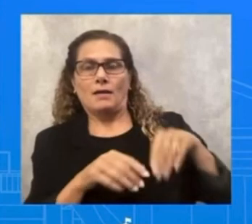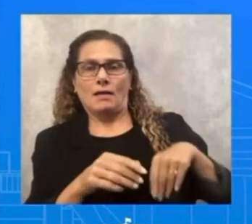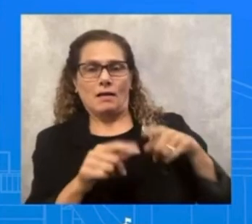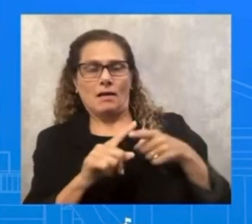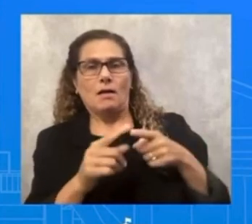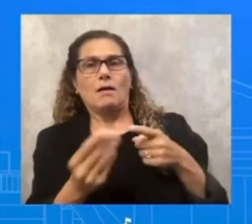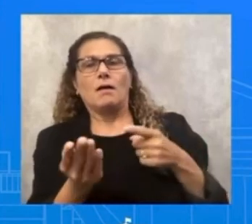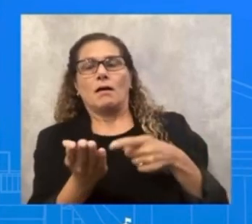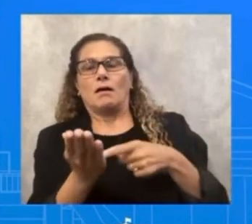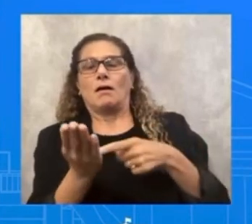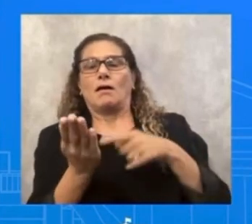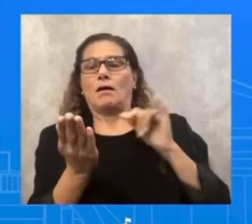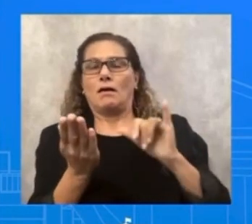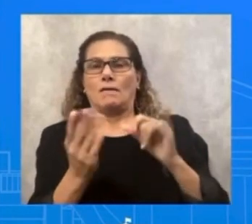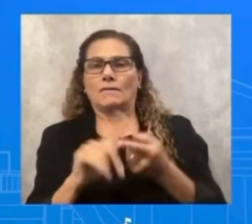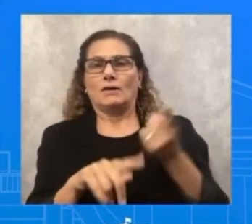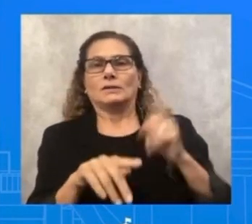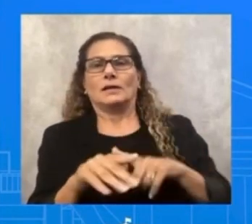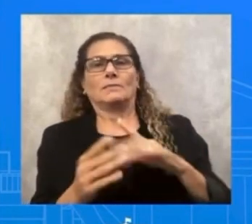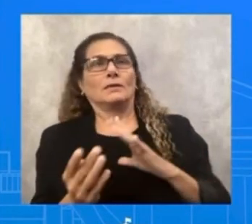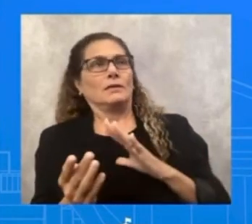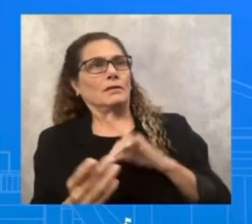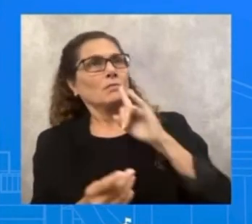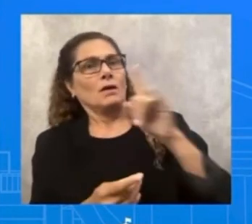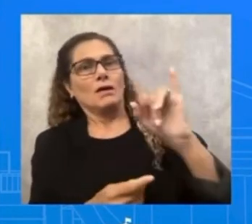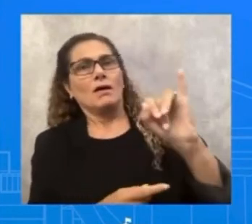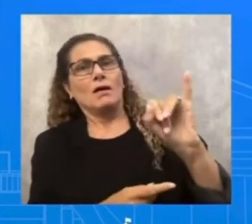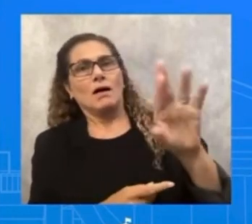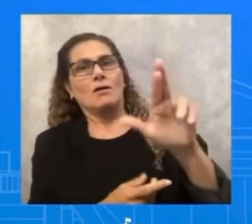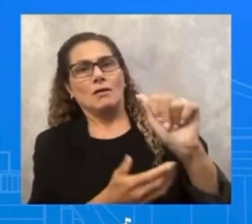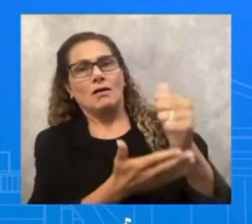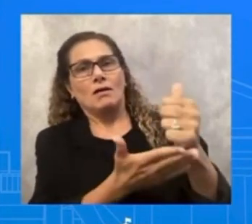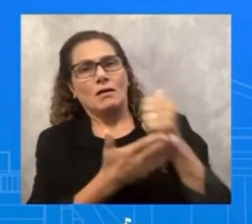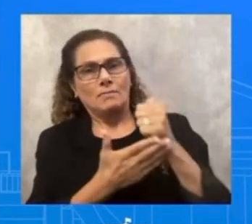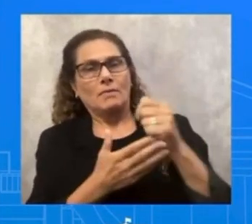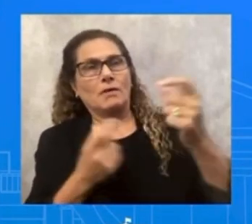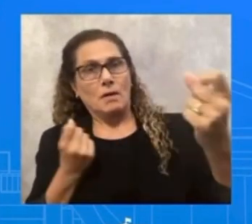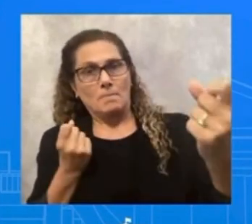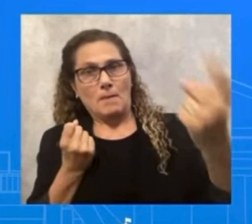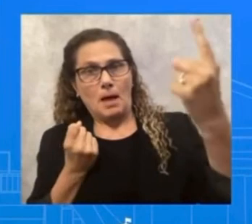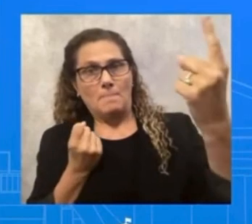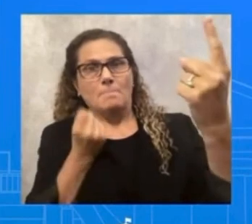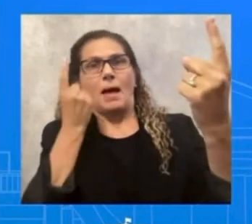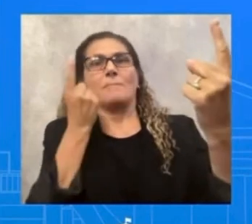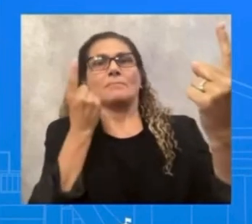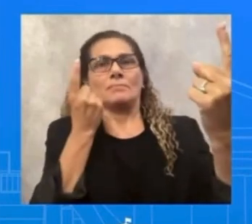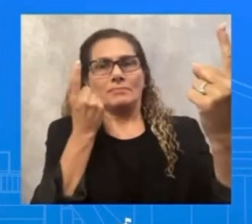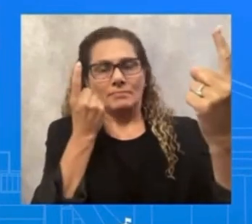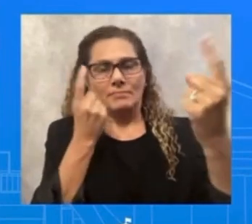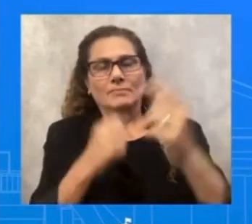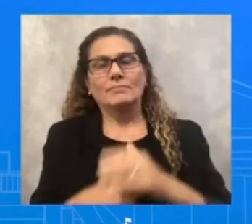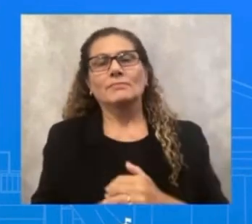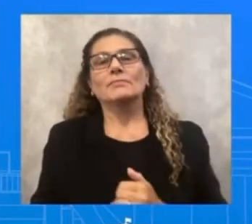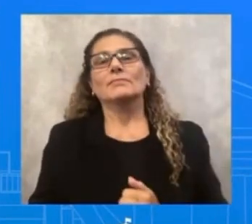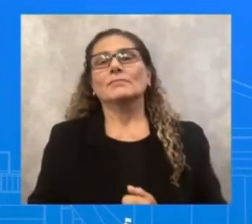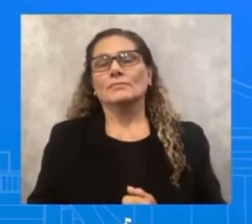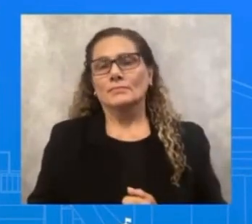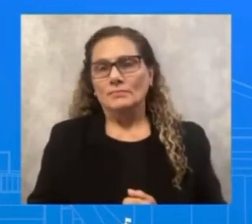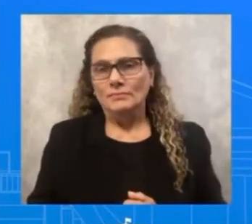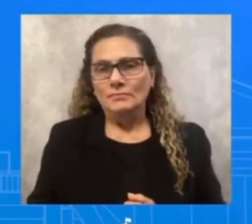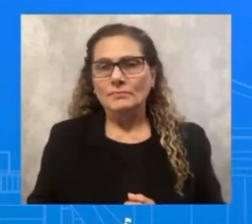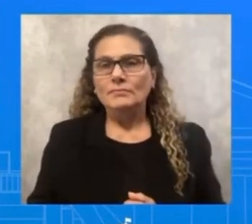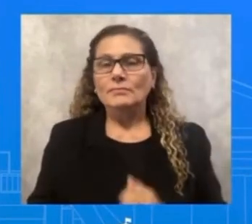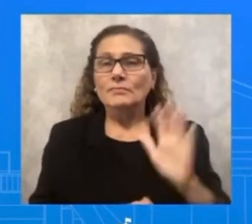Inflation Reduction Act, they'll make the connection. But we should be really clear that the provisions of the Inflation Reduction Act are incredibly